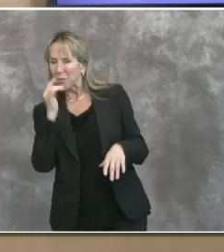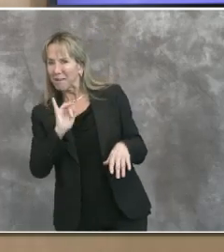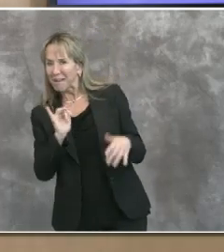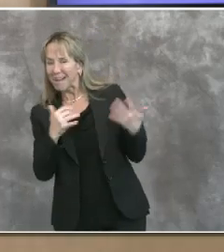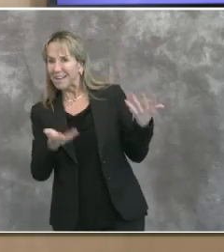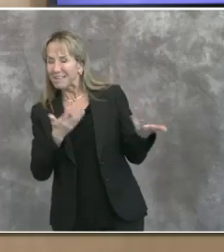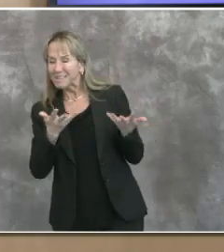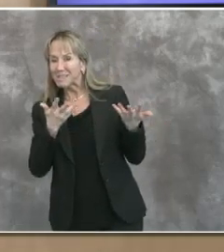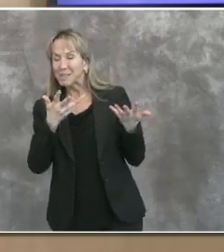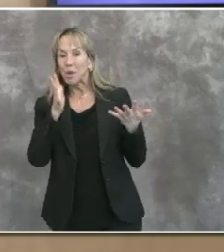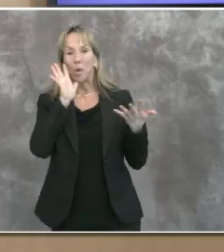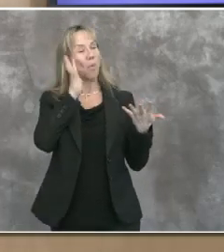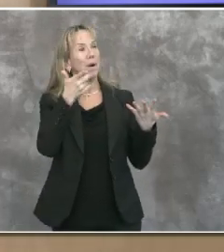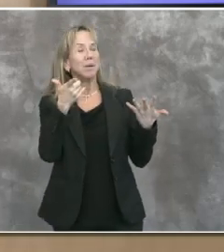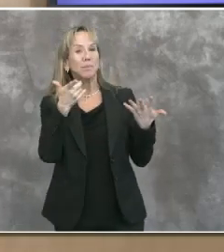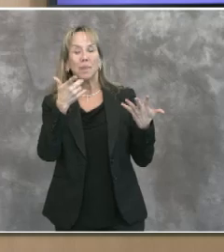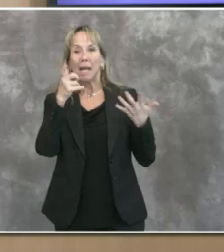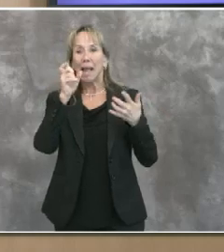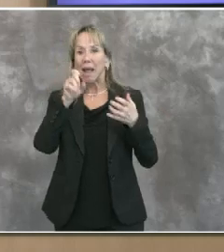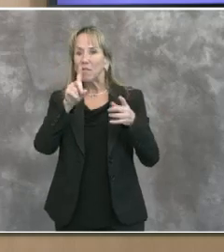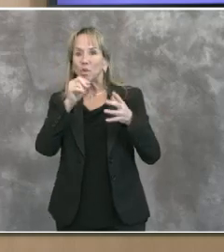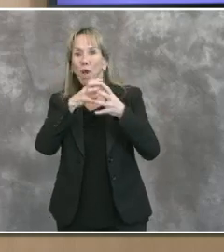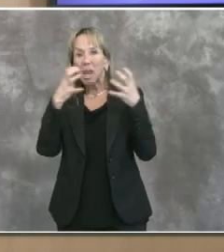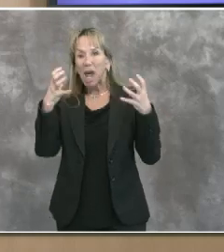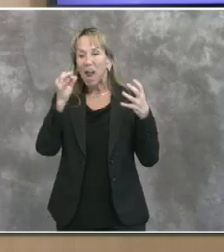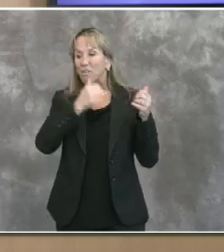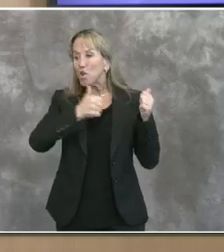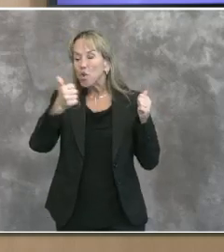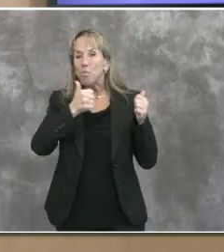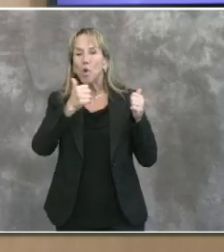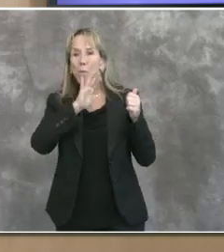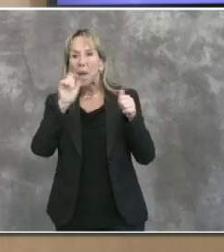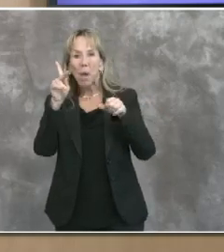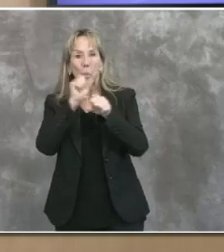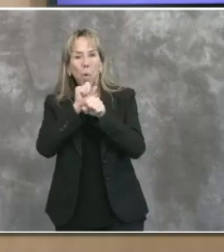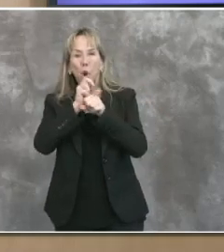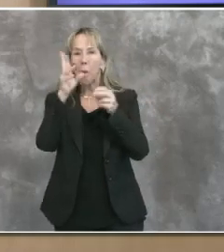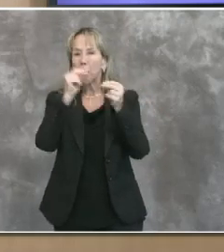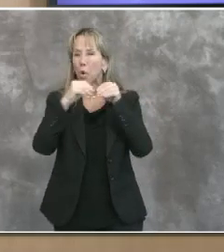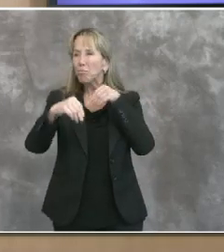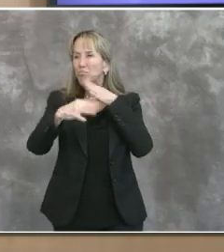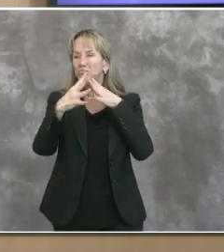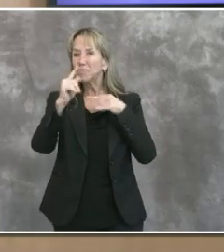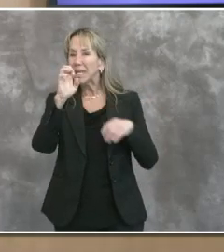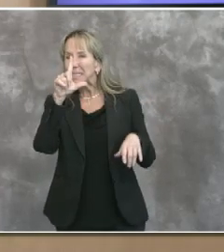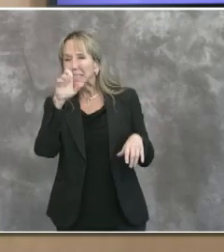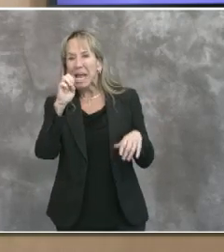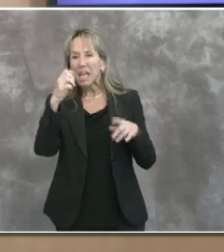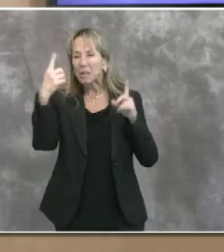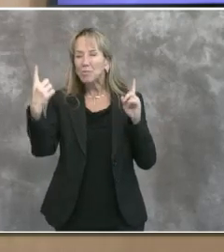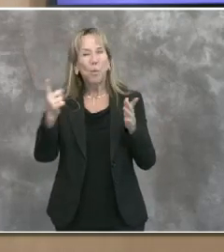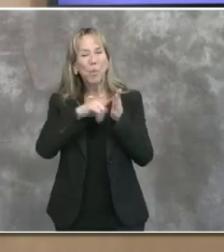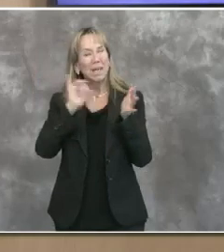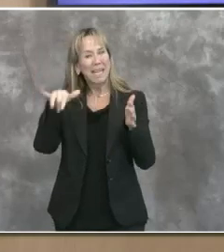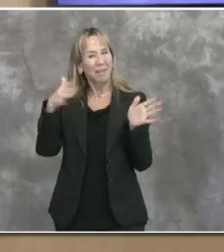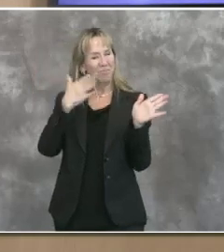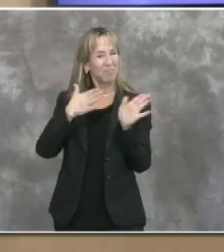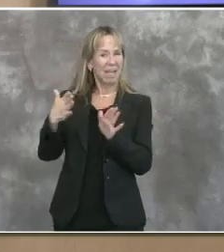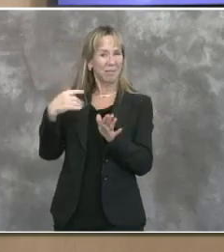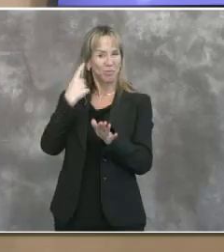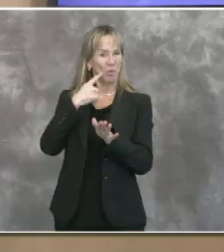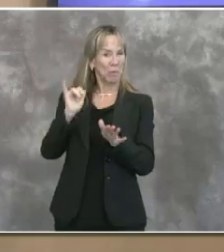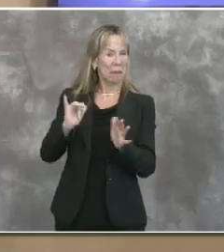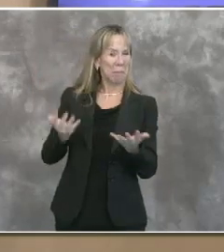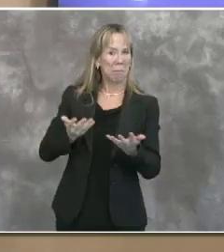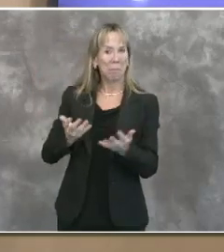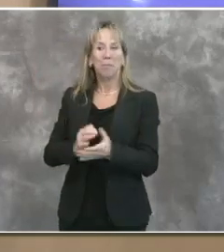asked to commute or telecommute for work? If we could just get more specifics on what that plan entails.